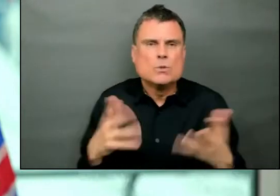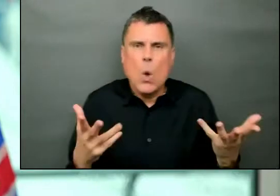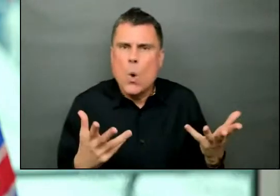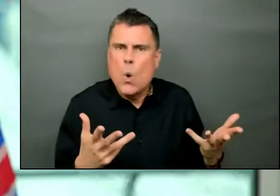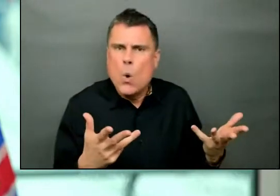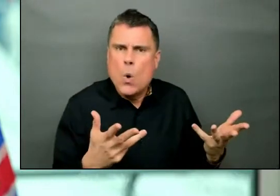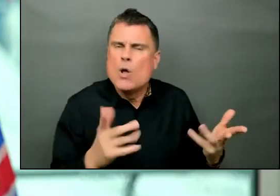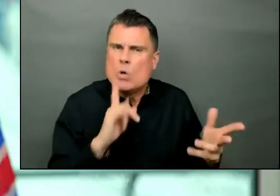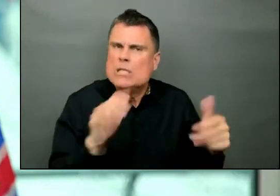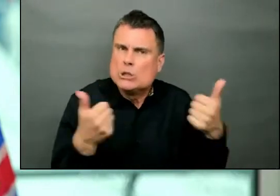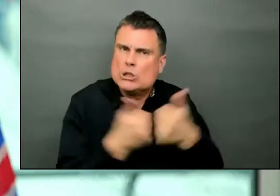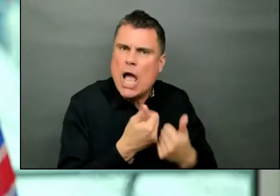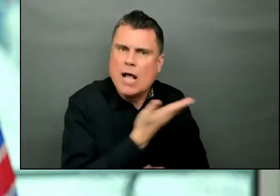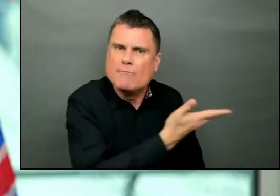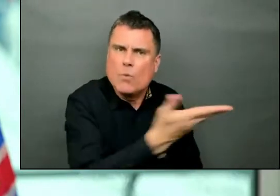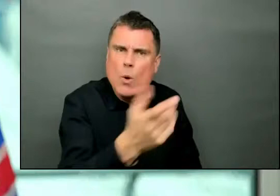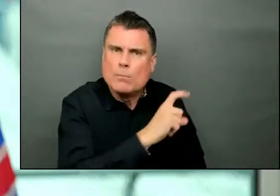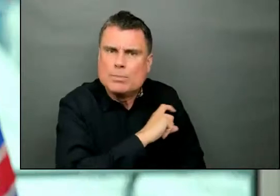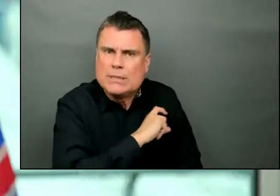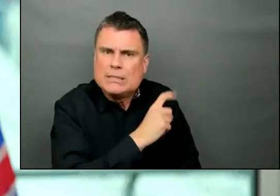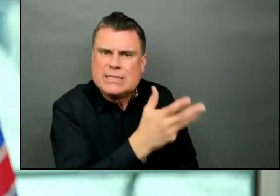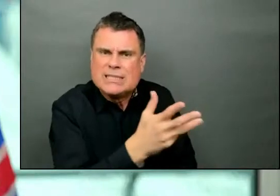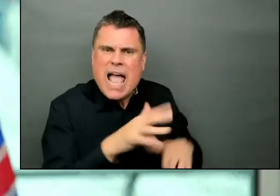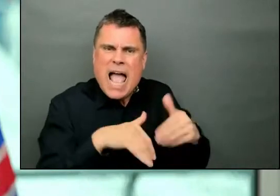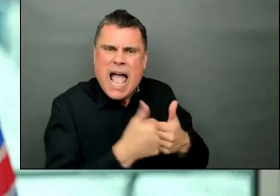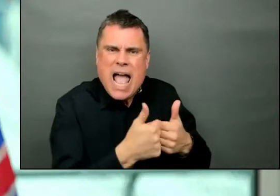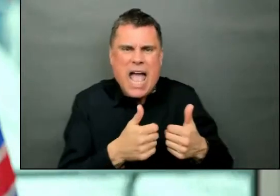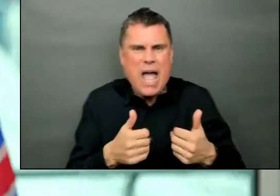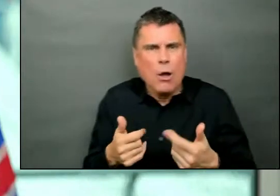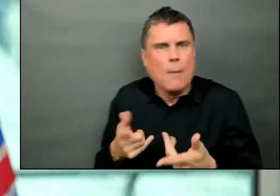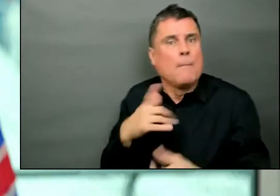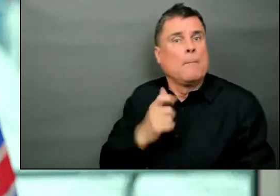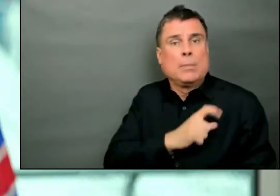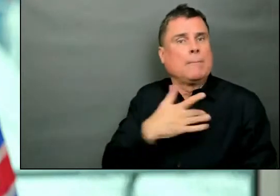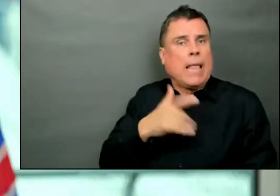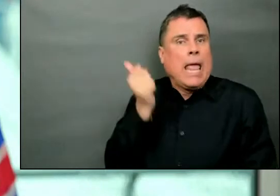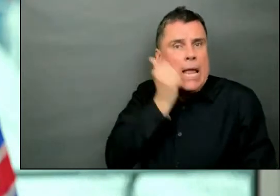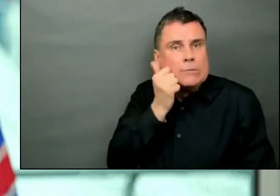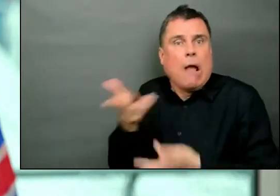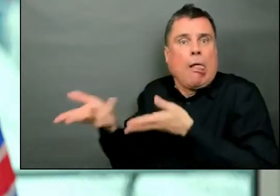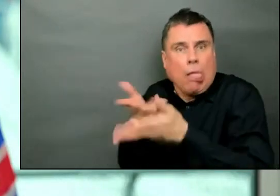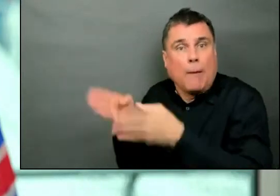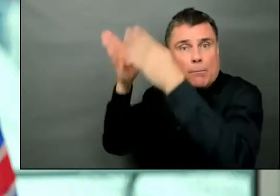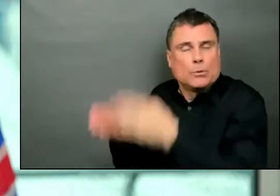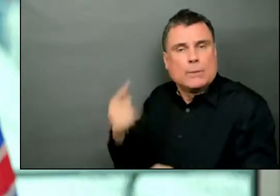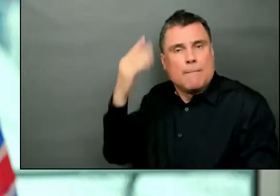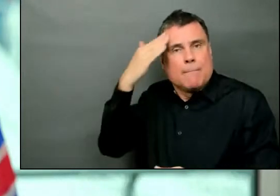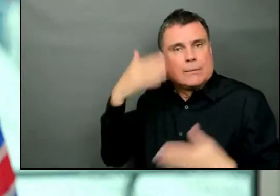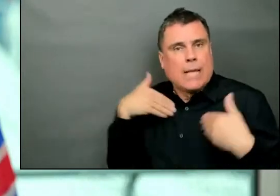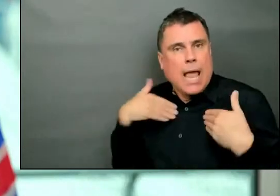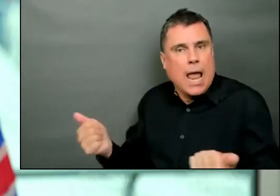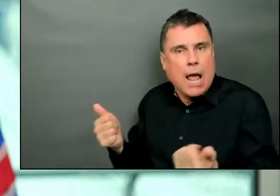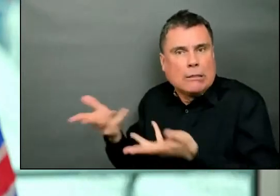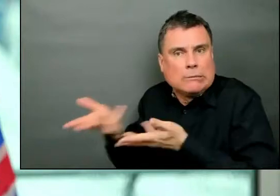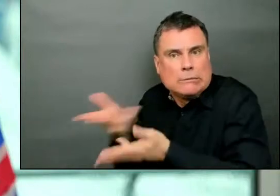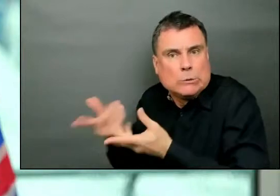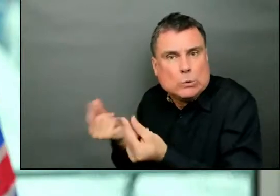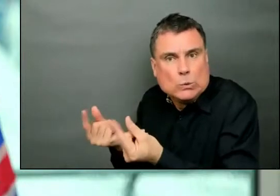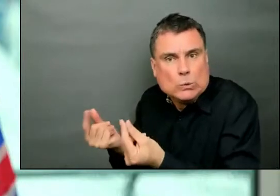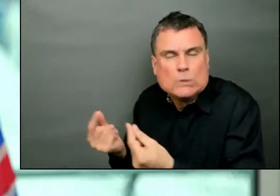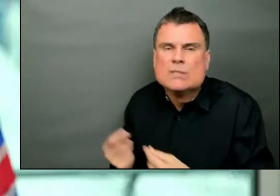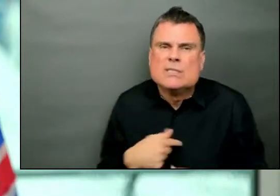that challenged them. And my advice to the special committee was that they consider some of